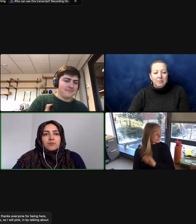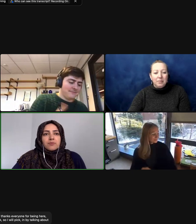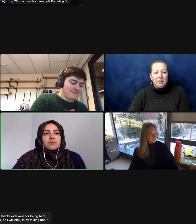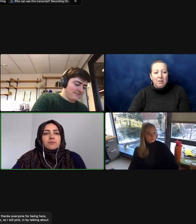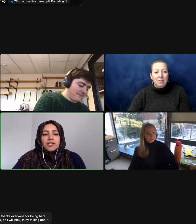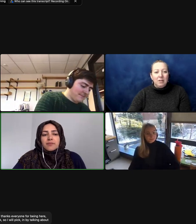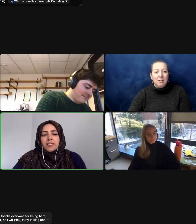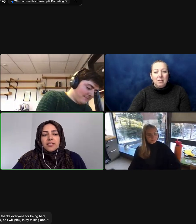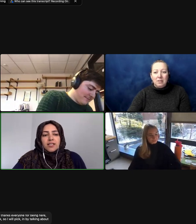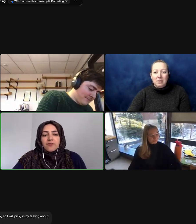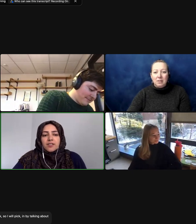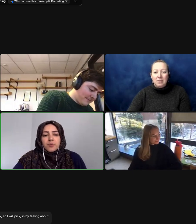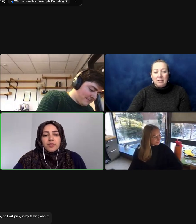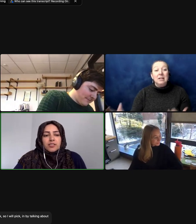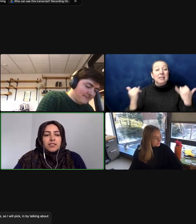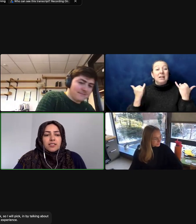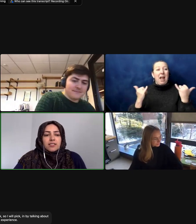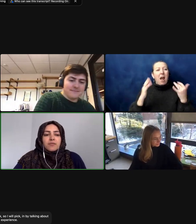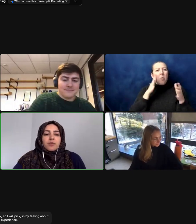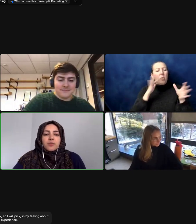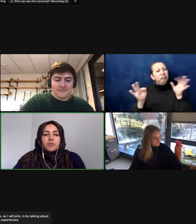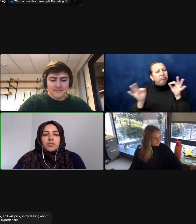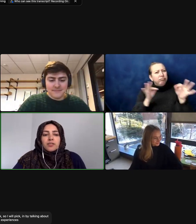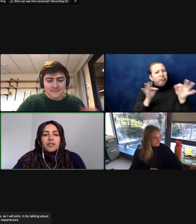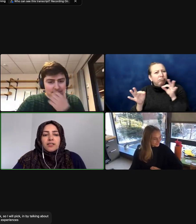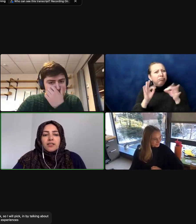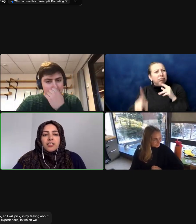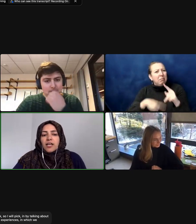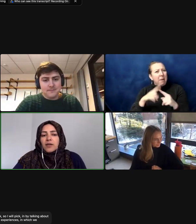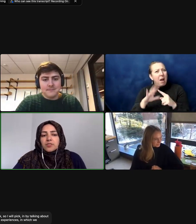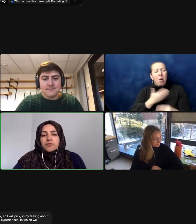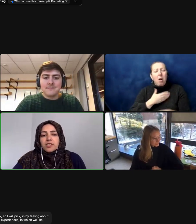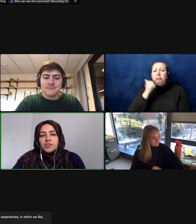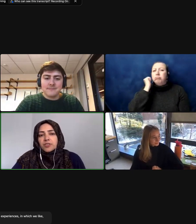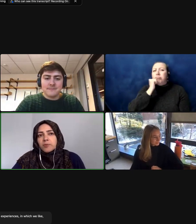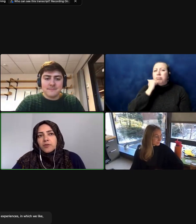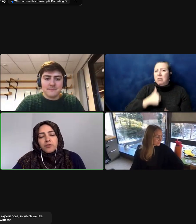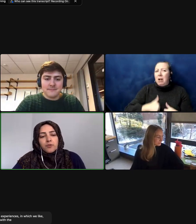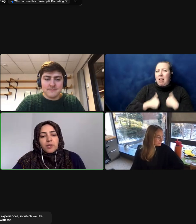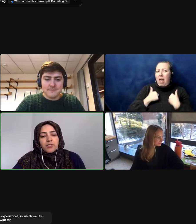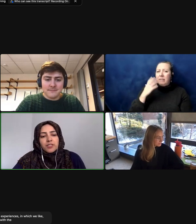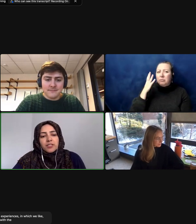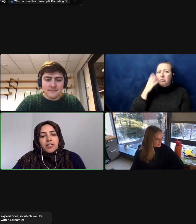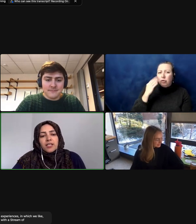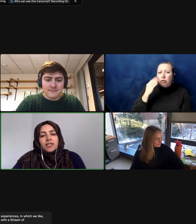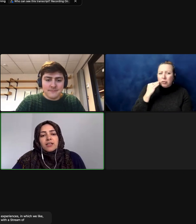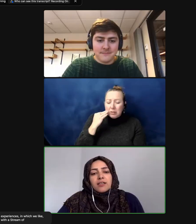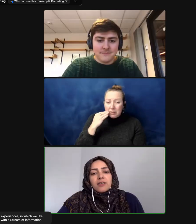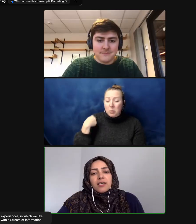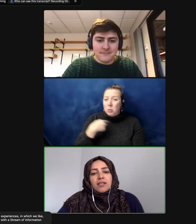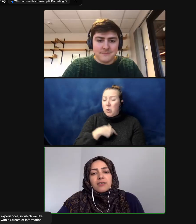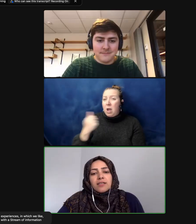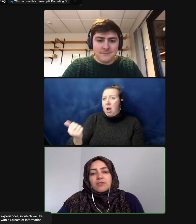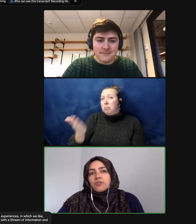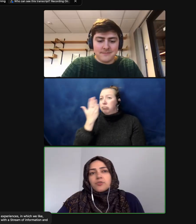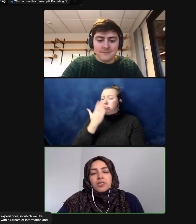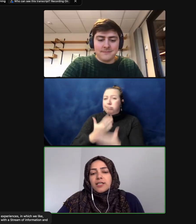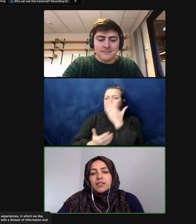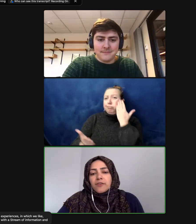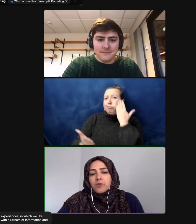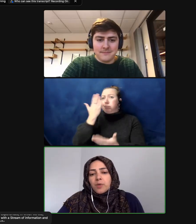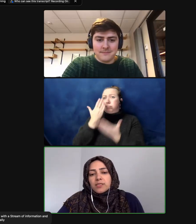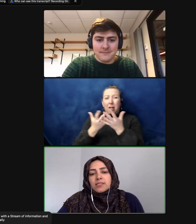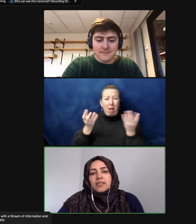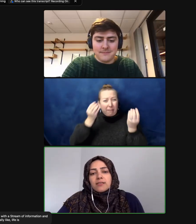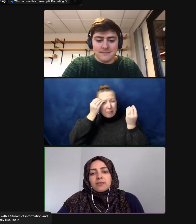our daily life experiences in which we are encountered with a stream of information, and that they are usually